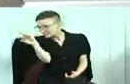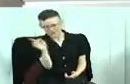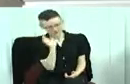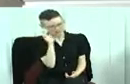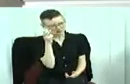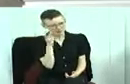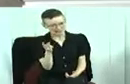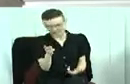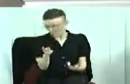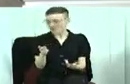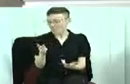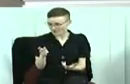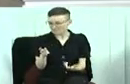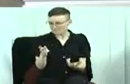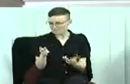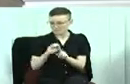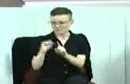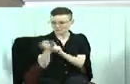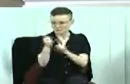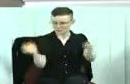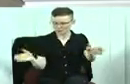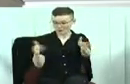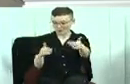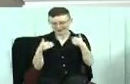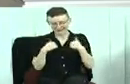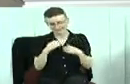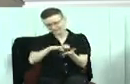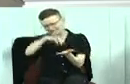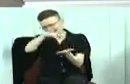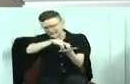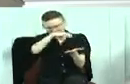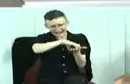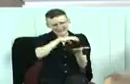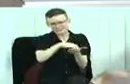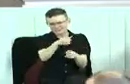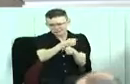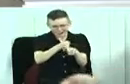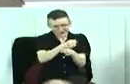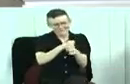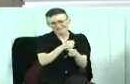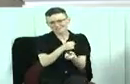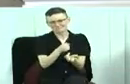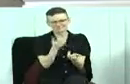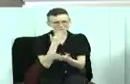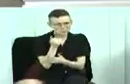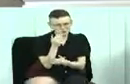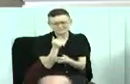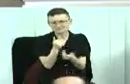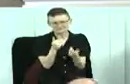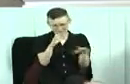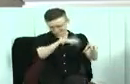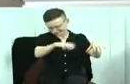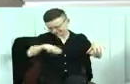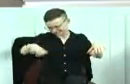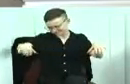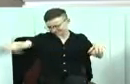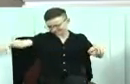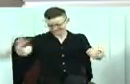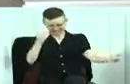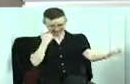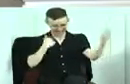find your way to our social hall, where we have lots of cakes and goodies and coffee and things to munch on so that we may